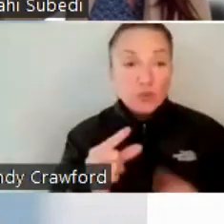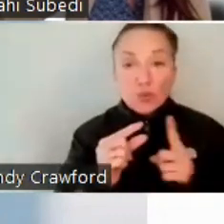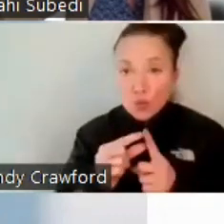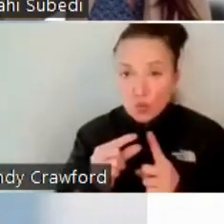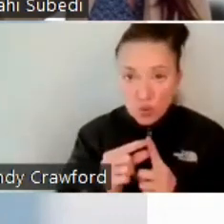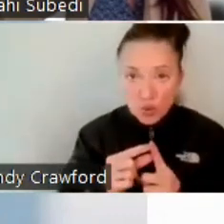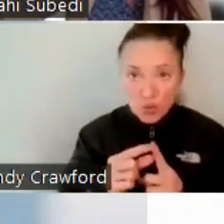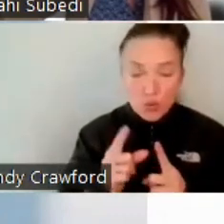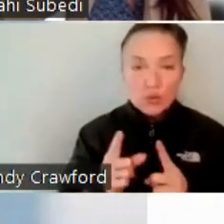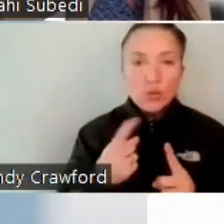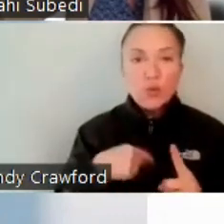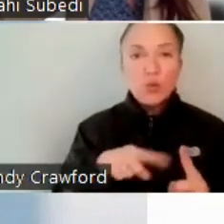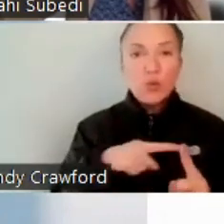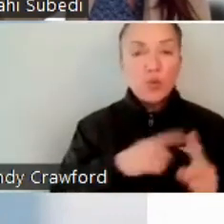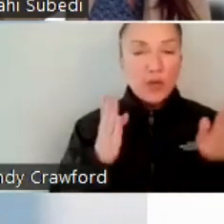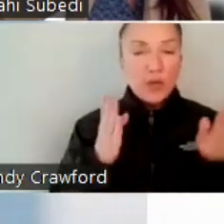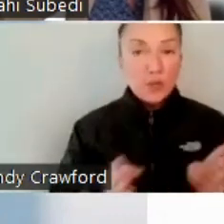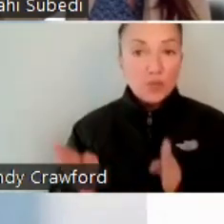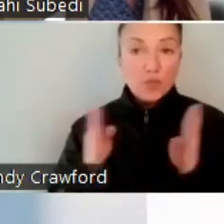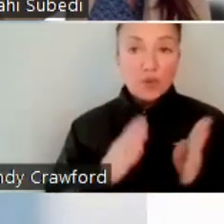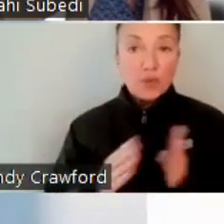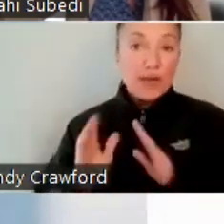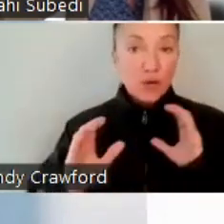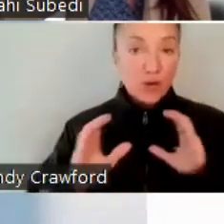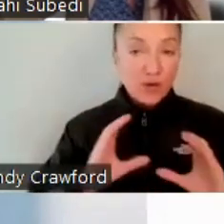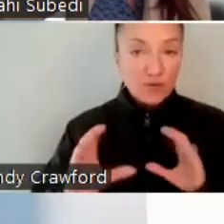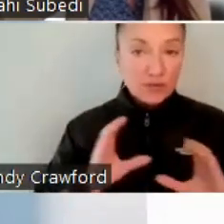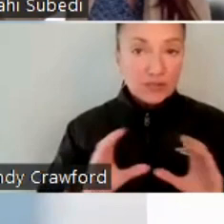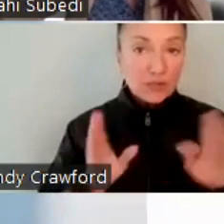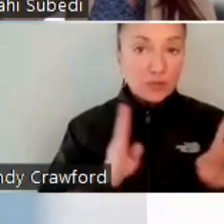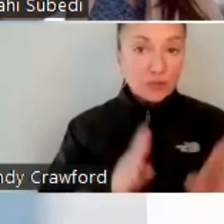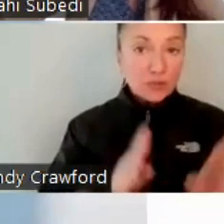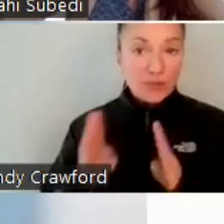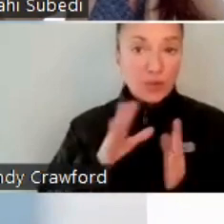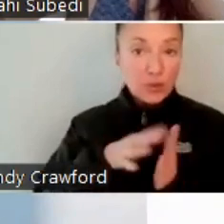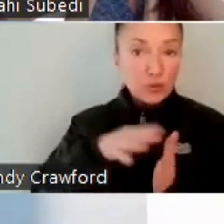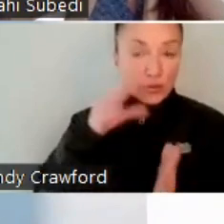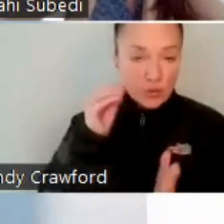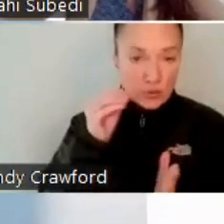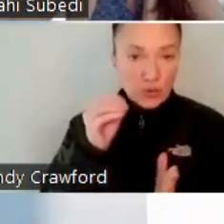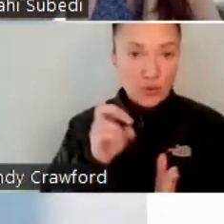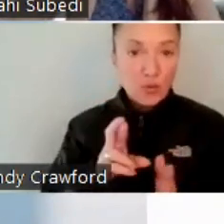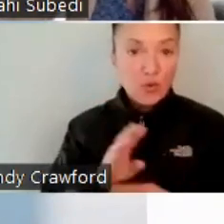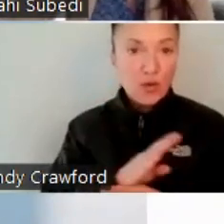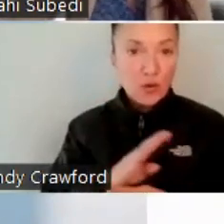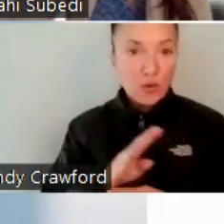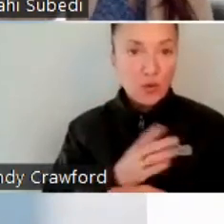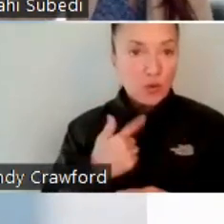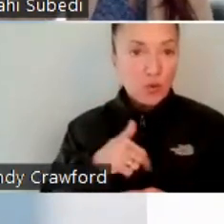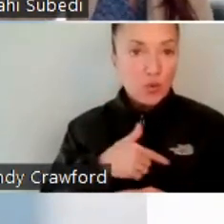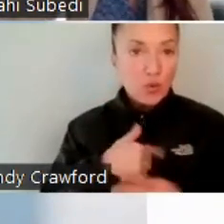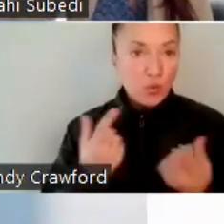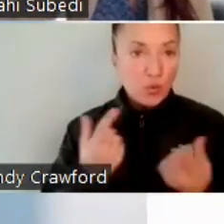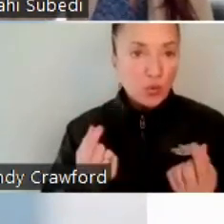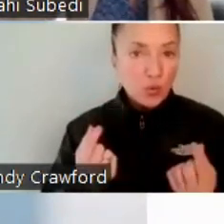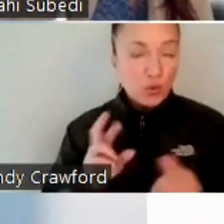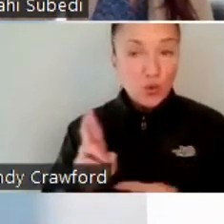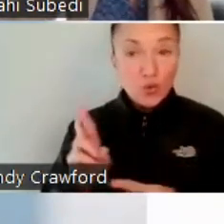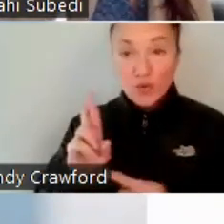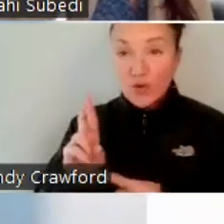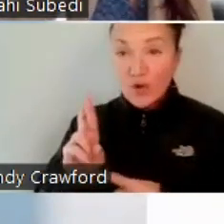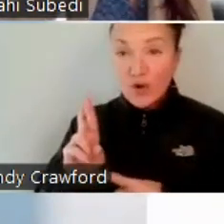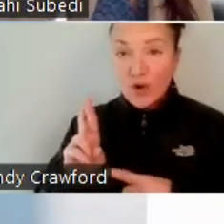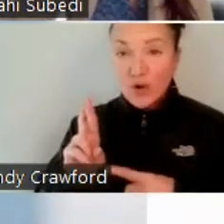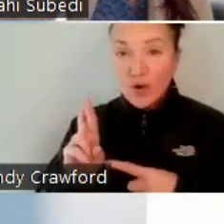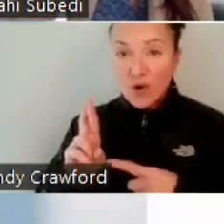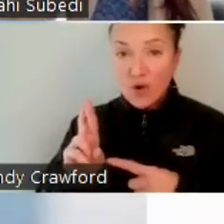we prepare for a conversation, we prepare to learn about somebody else or somebody's company. What do we do? What's that R word? Who knows